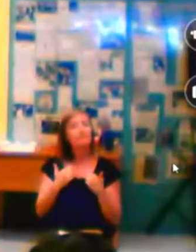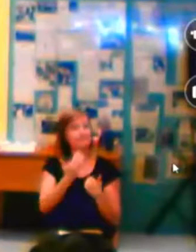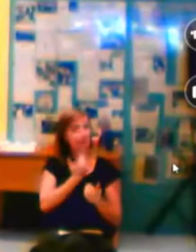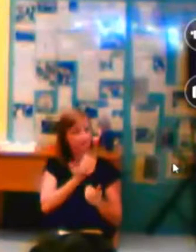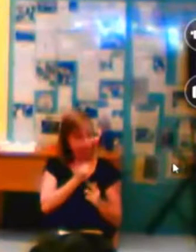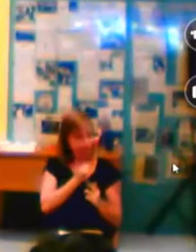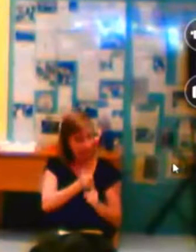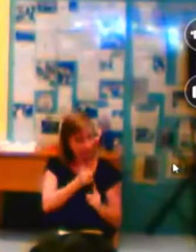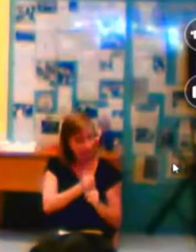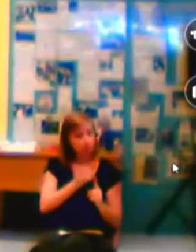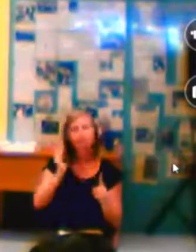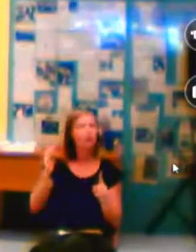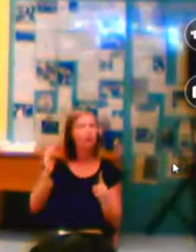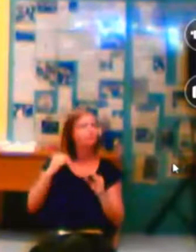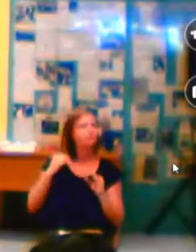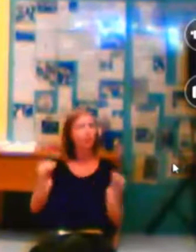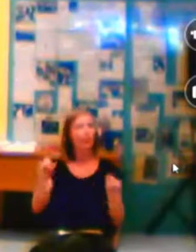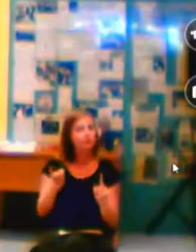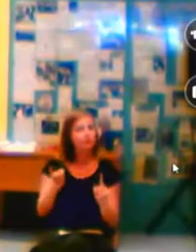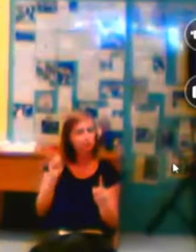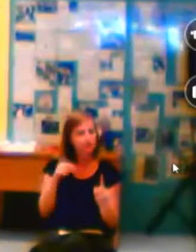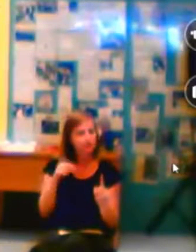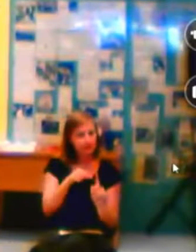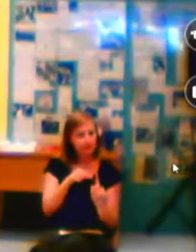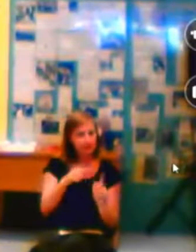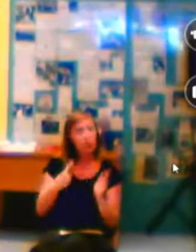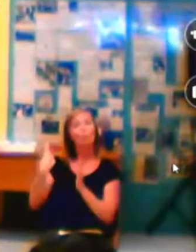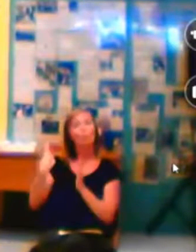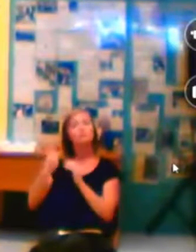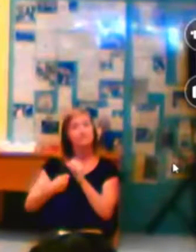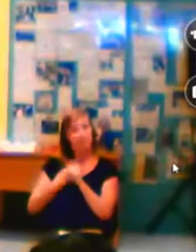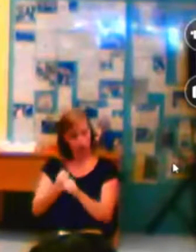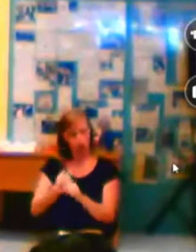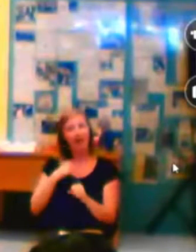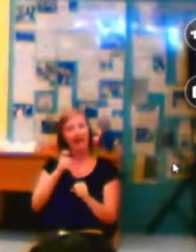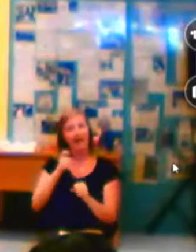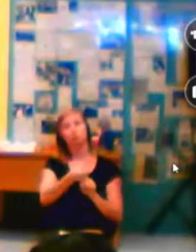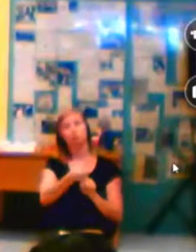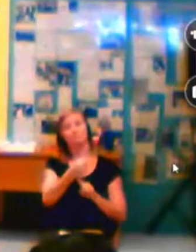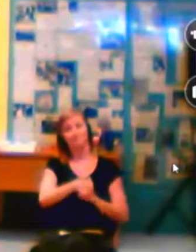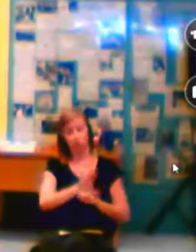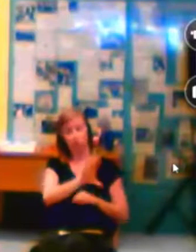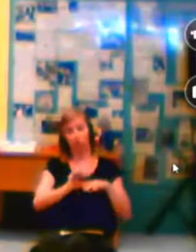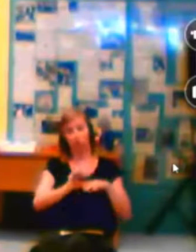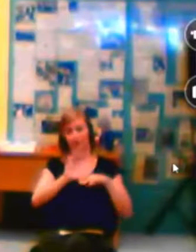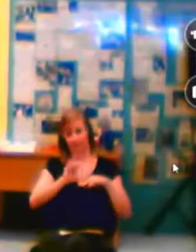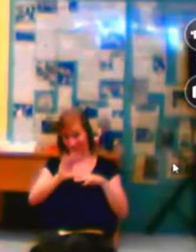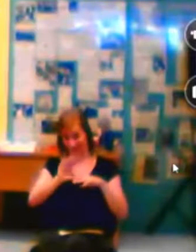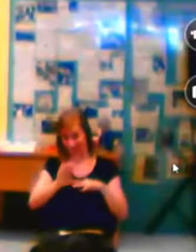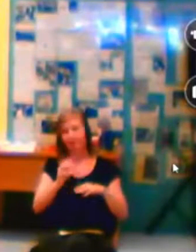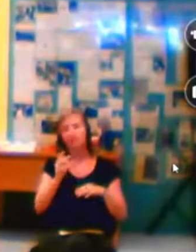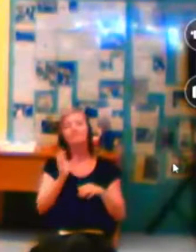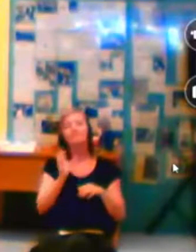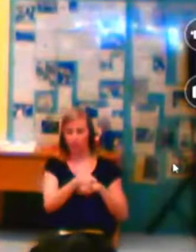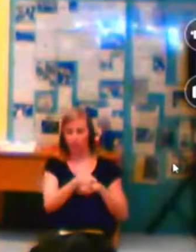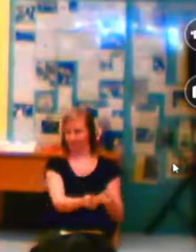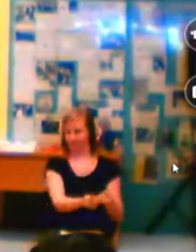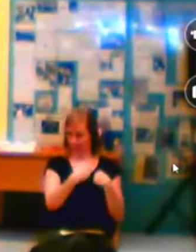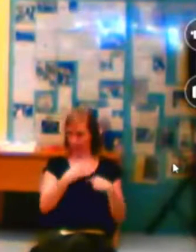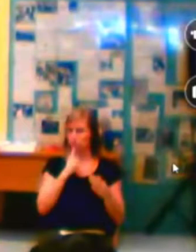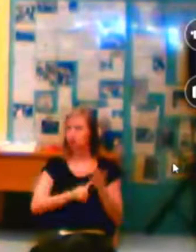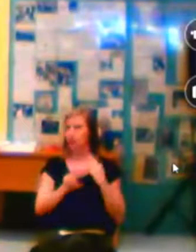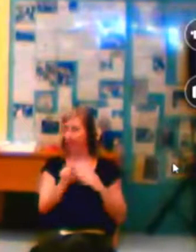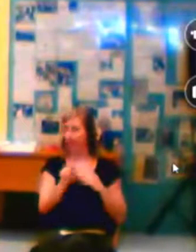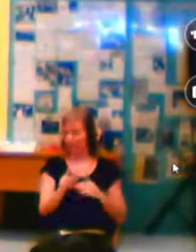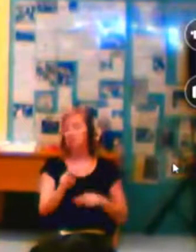I first met patient BX. She was about 40 years old. She worked as a receptionist. She had diabetes. She did not